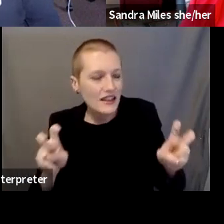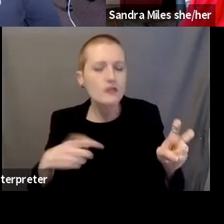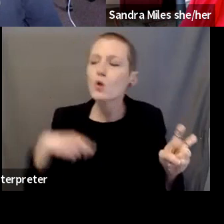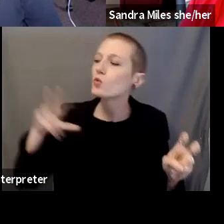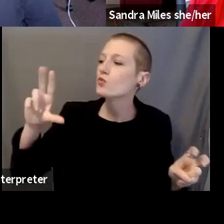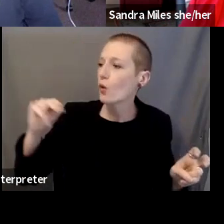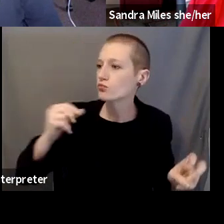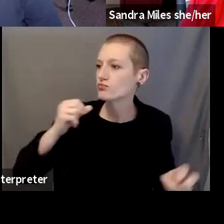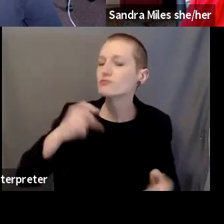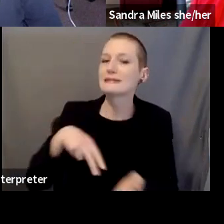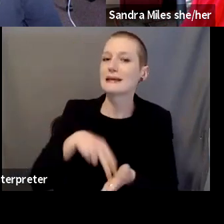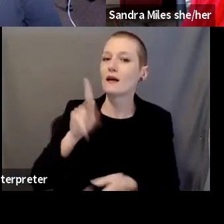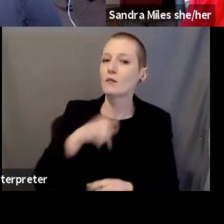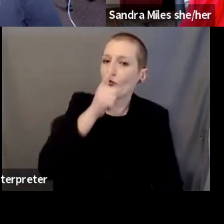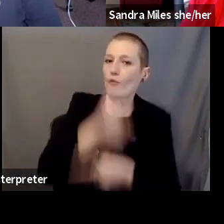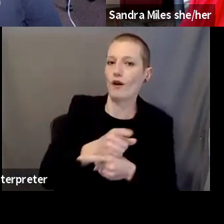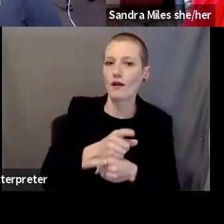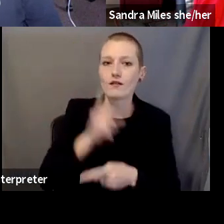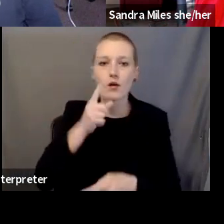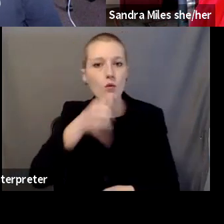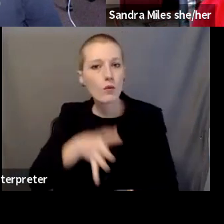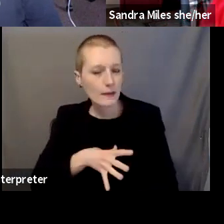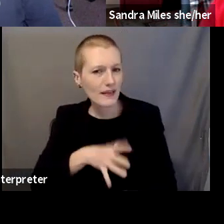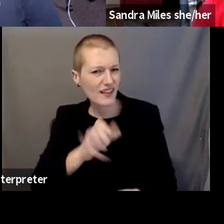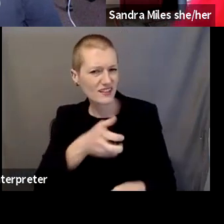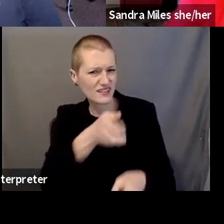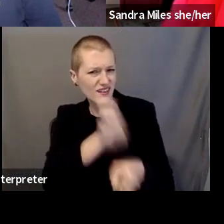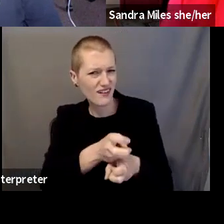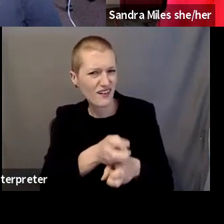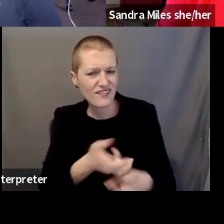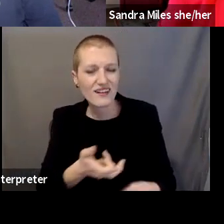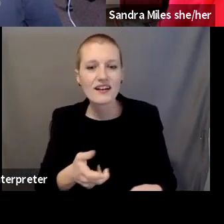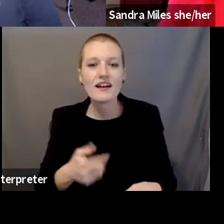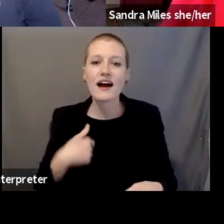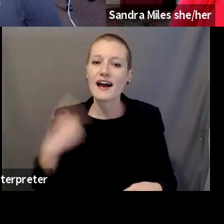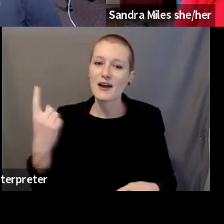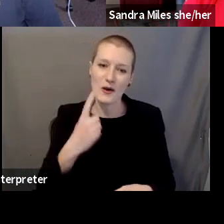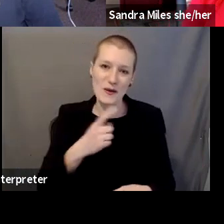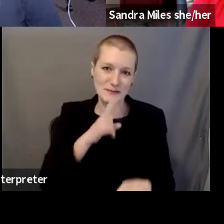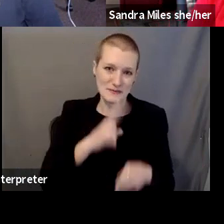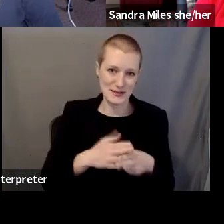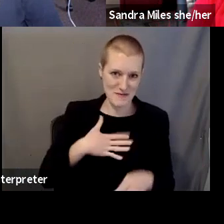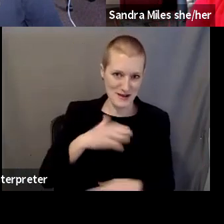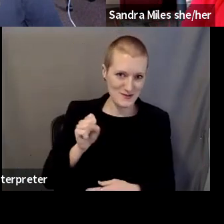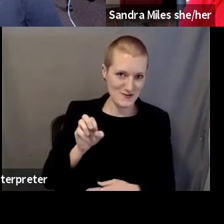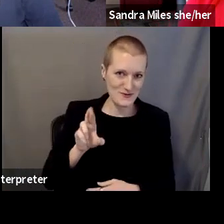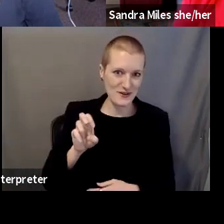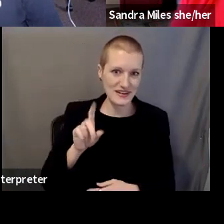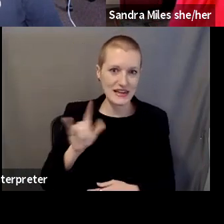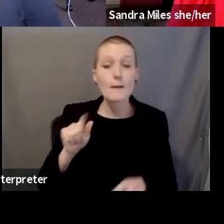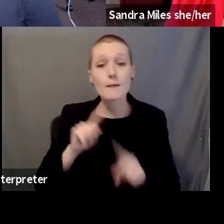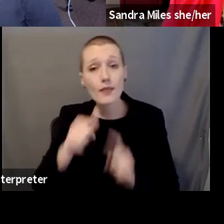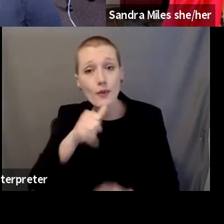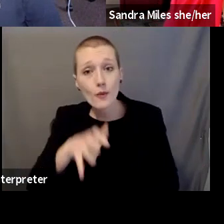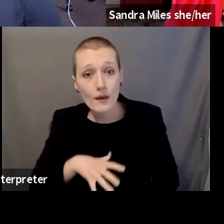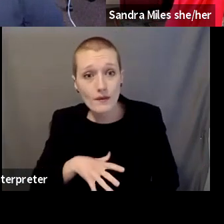she definitely is one who I think of. You know, they laugh because I always mention my sorority, but the women of Delta Sigma Theta